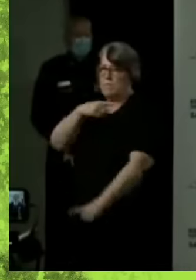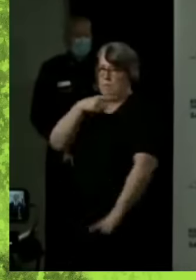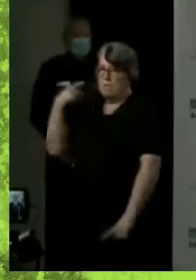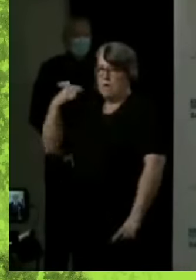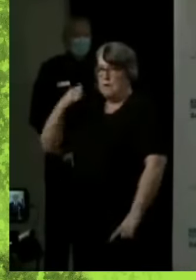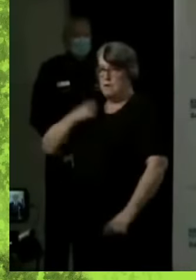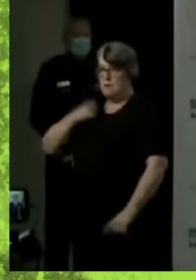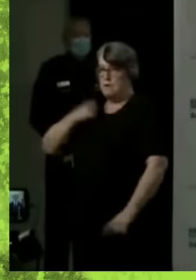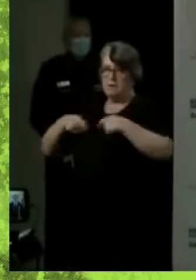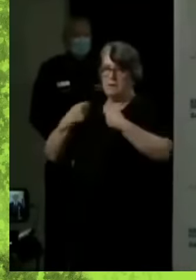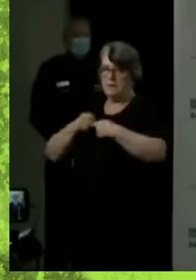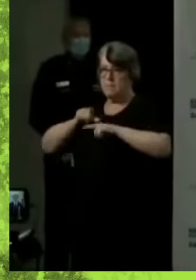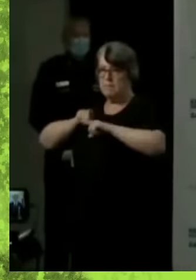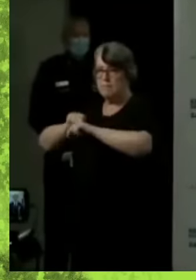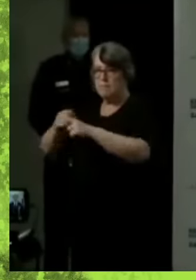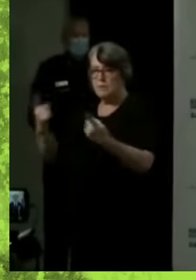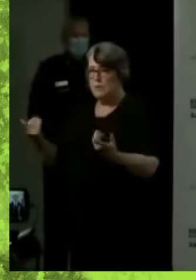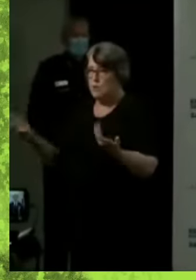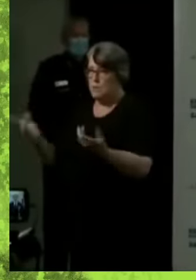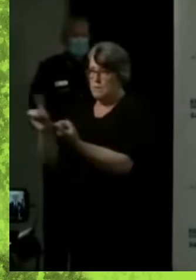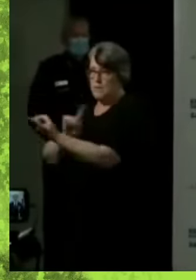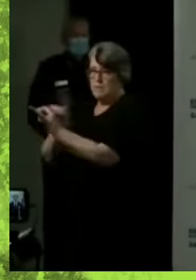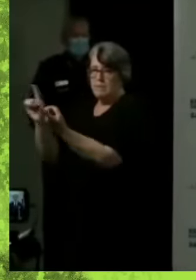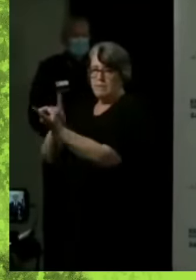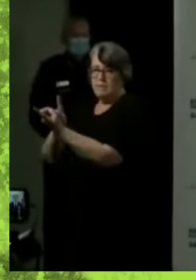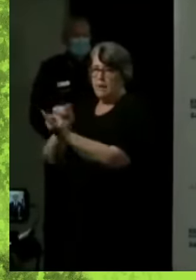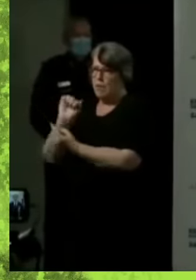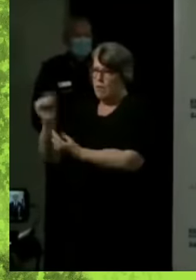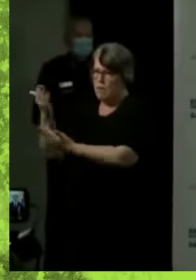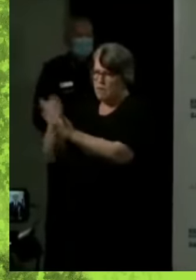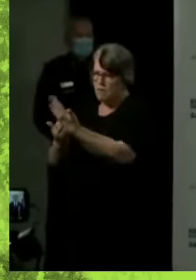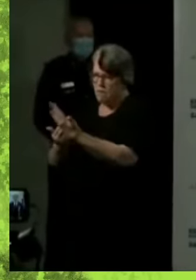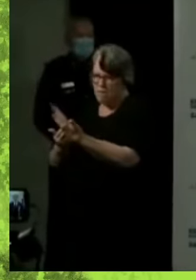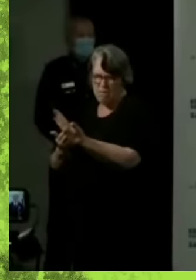team. Their story didn't add up. We